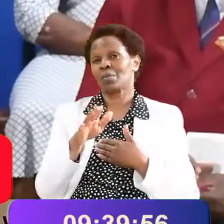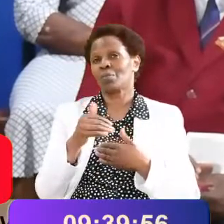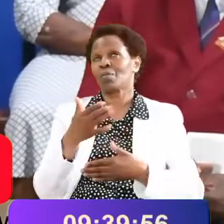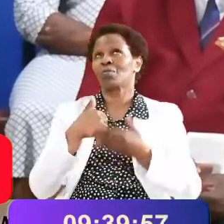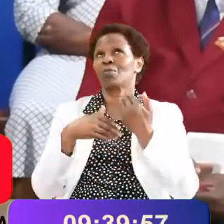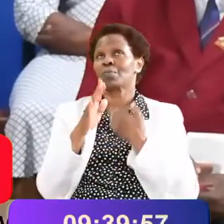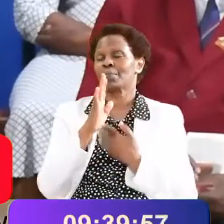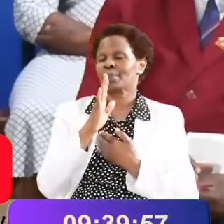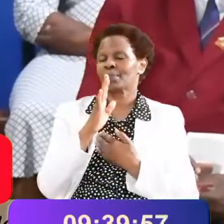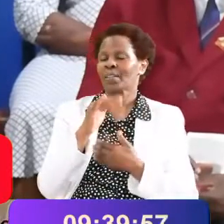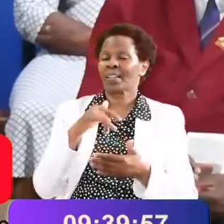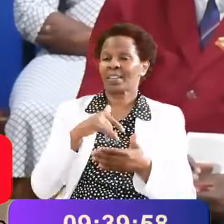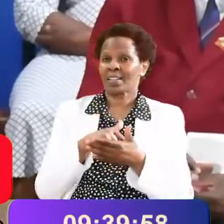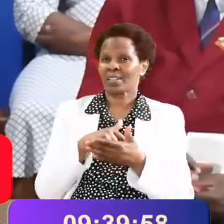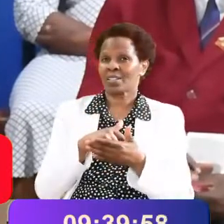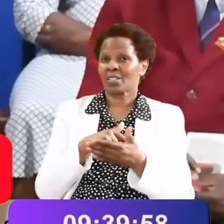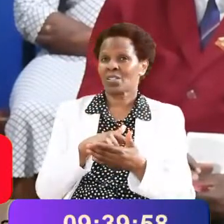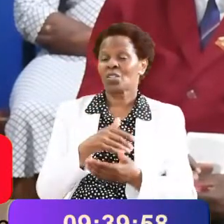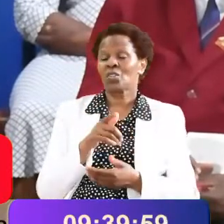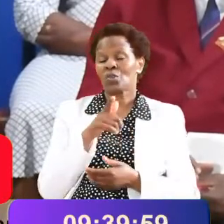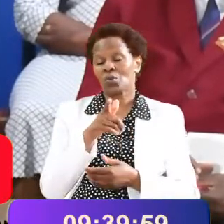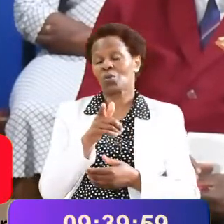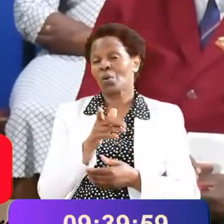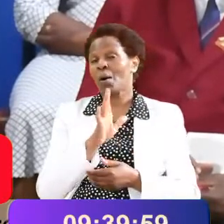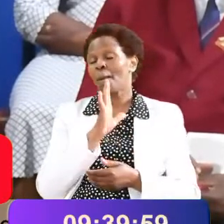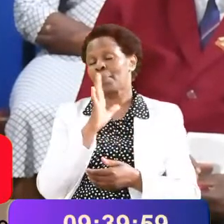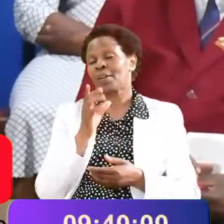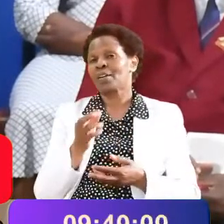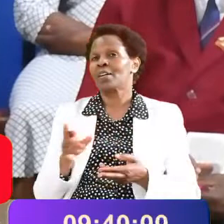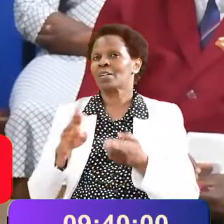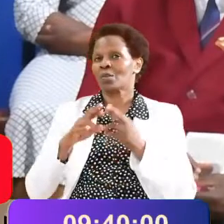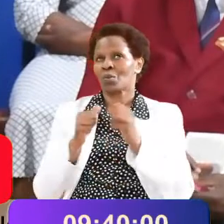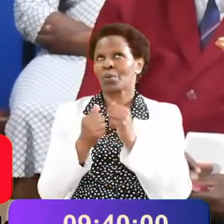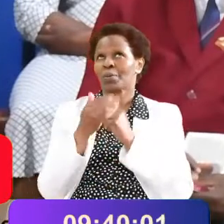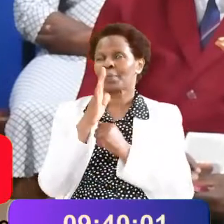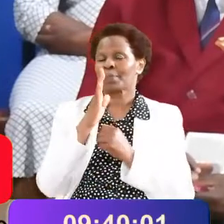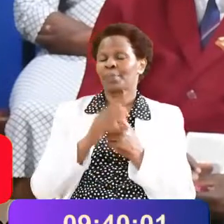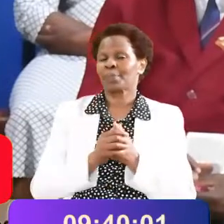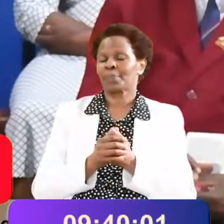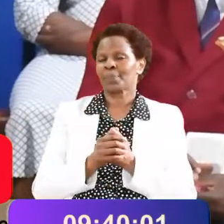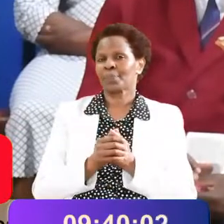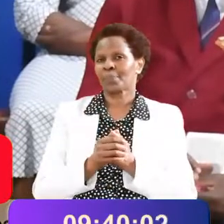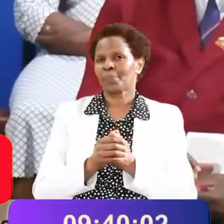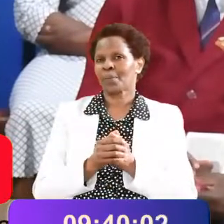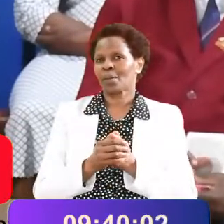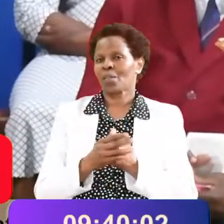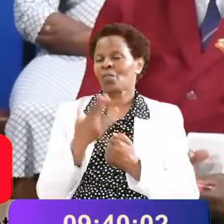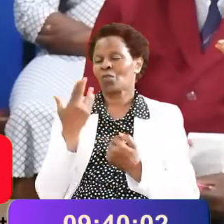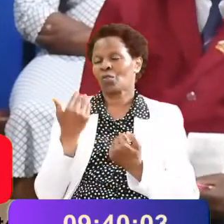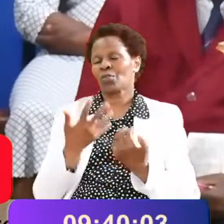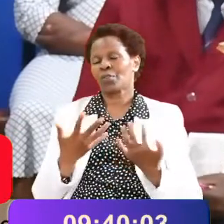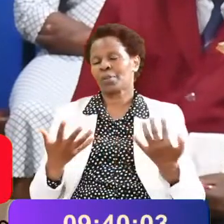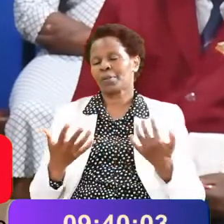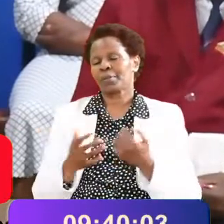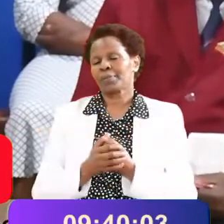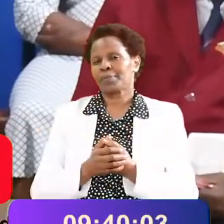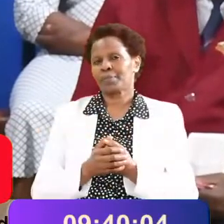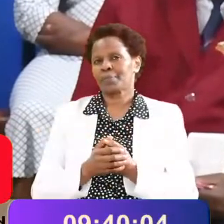God so that I can be reconciled to him. And having looked at that, let's come to the fourth thing,